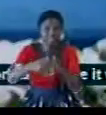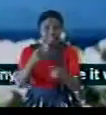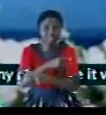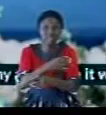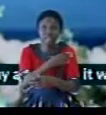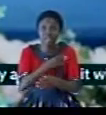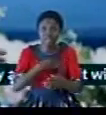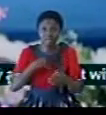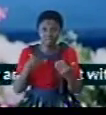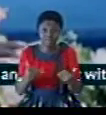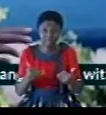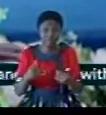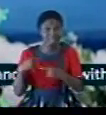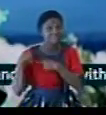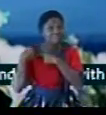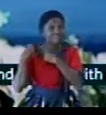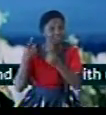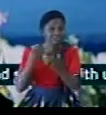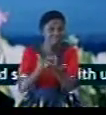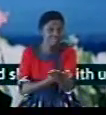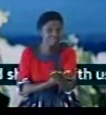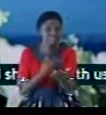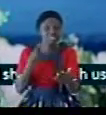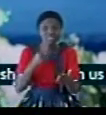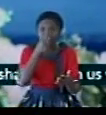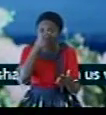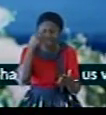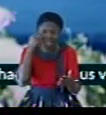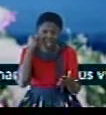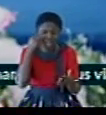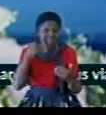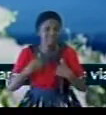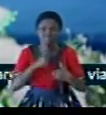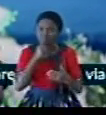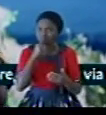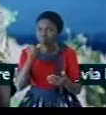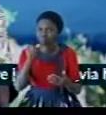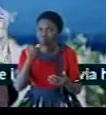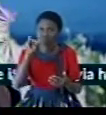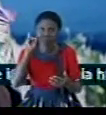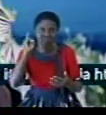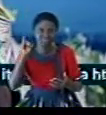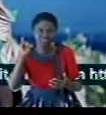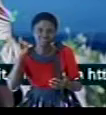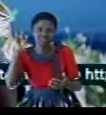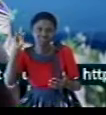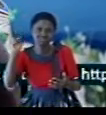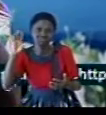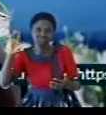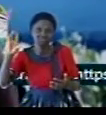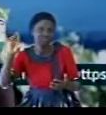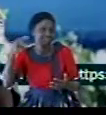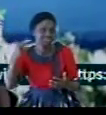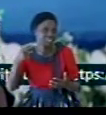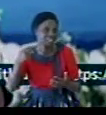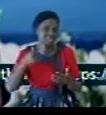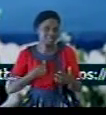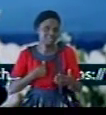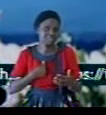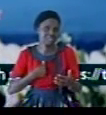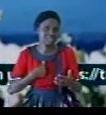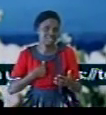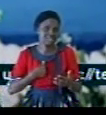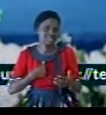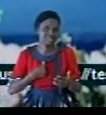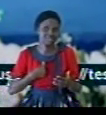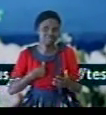since morning, the eyes has not been scratching me. And the thing will happen every five minutes. I'll be